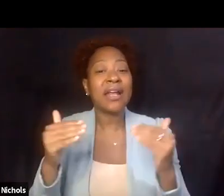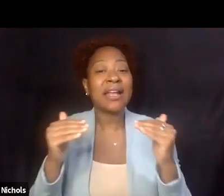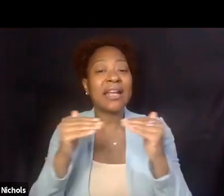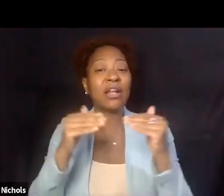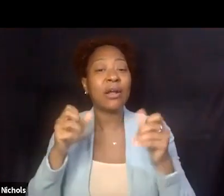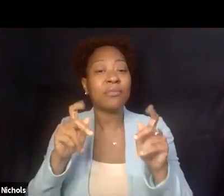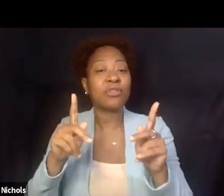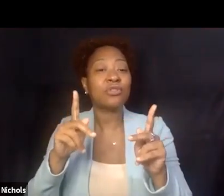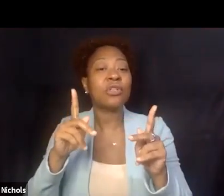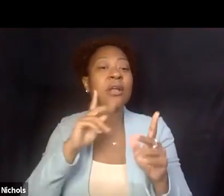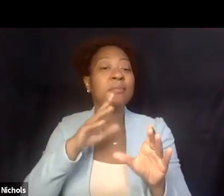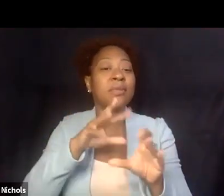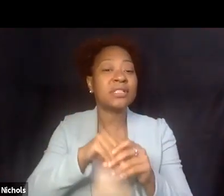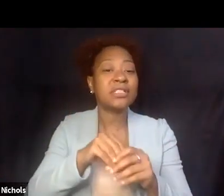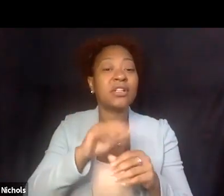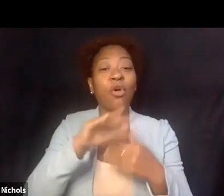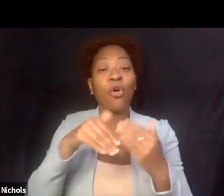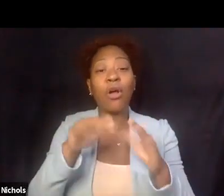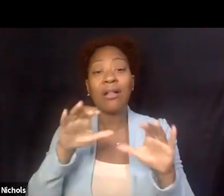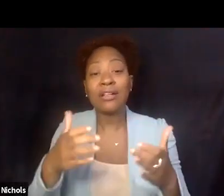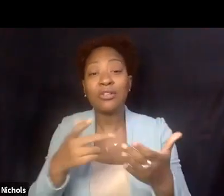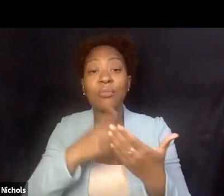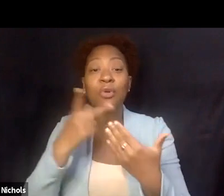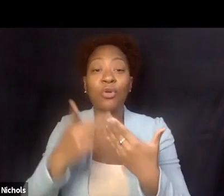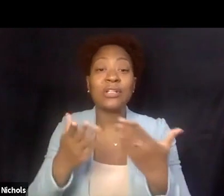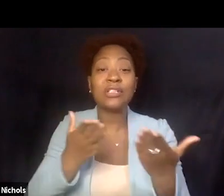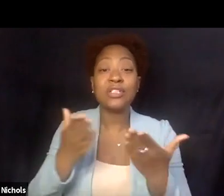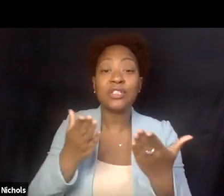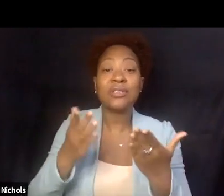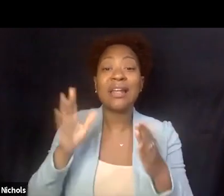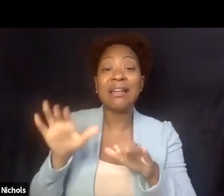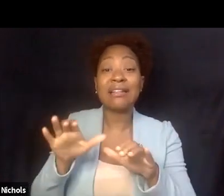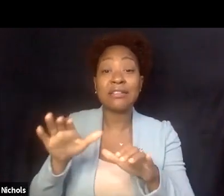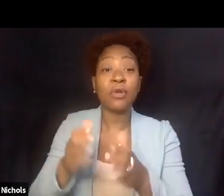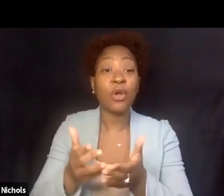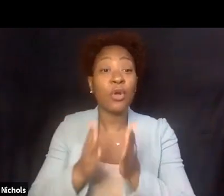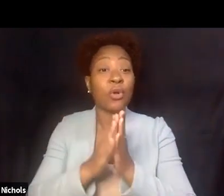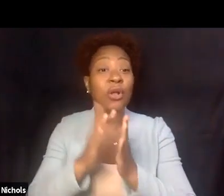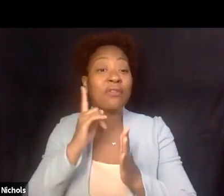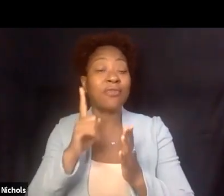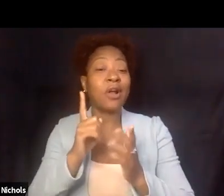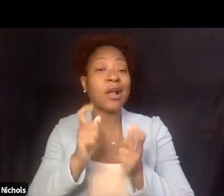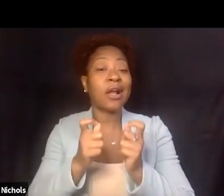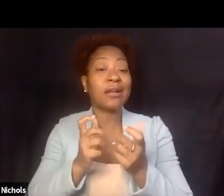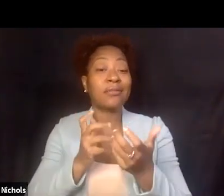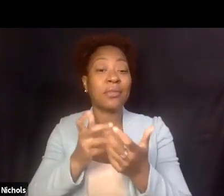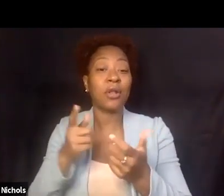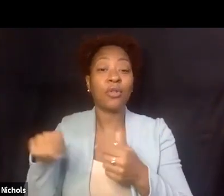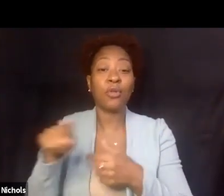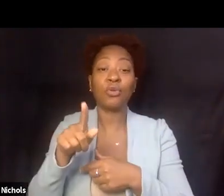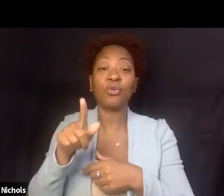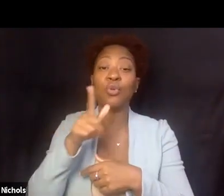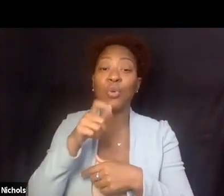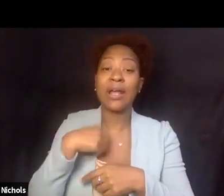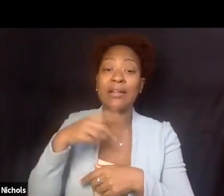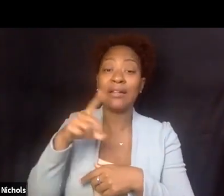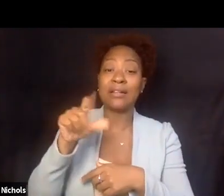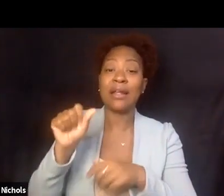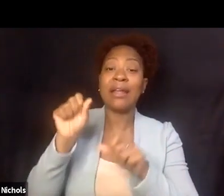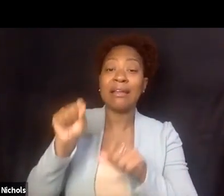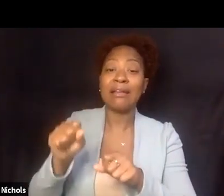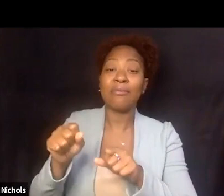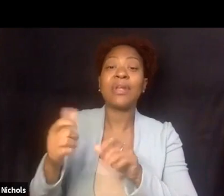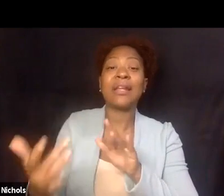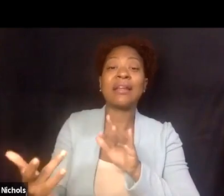all classes, programs, services, and activities. Requests for accommodations by persons with disabilities may be made by contacting